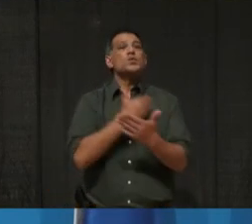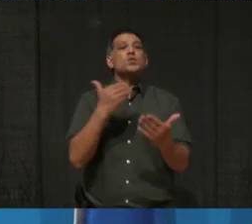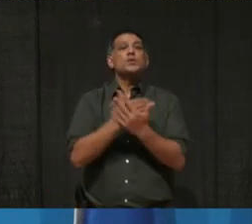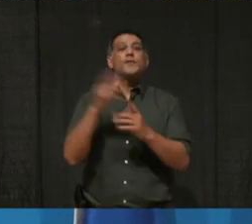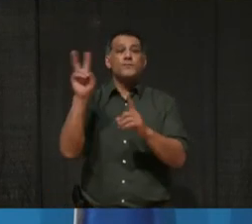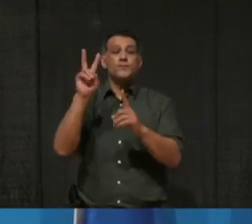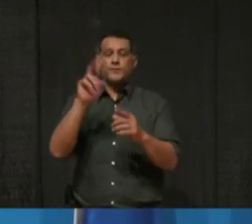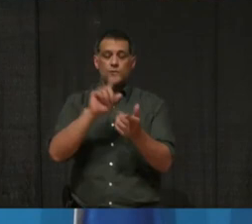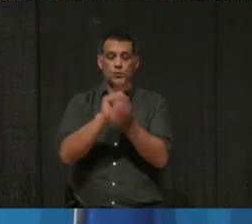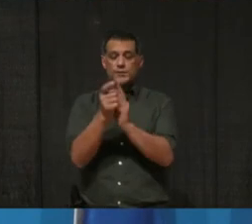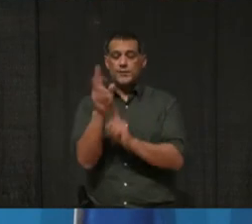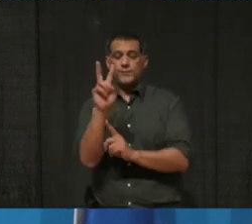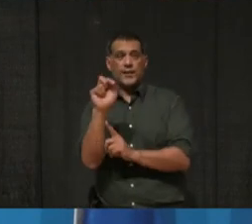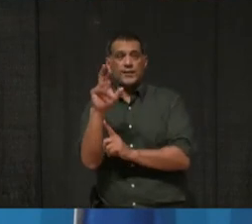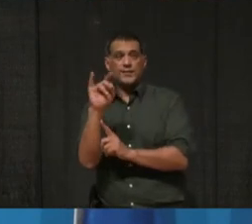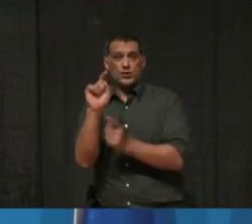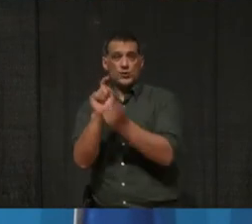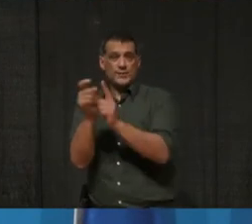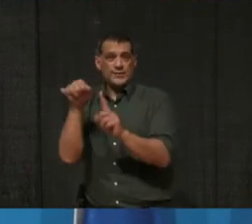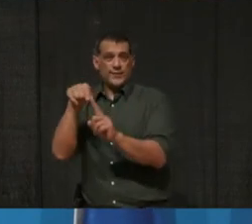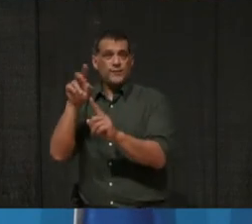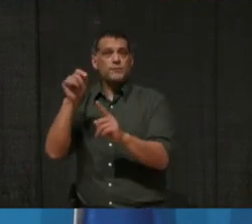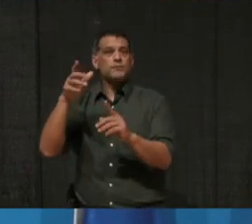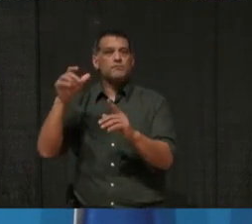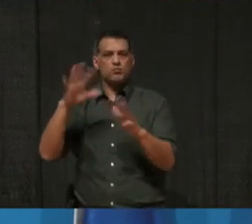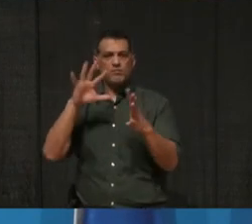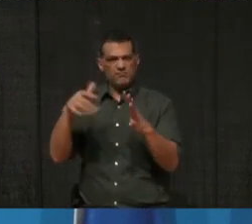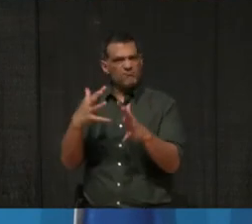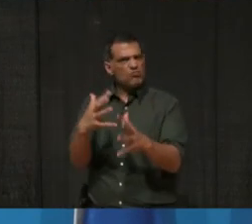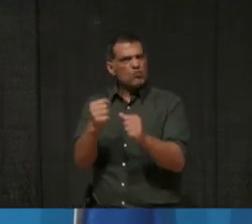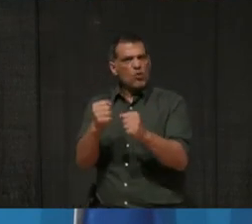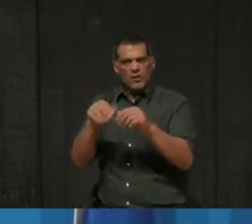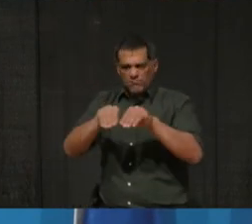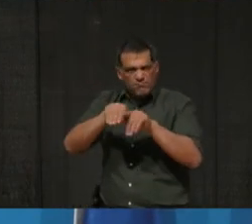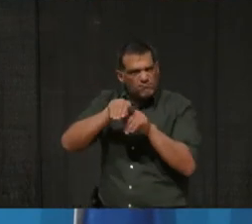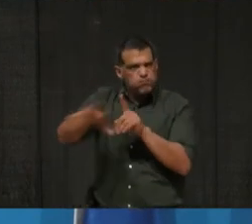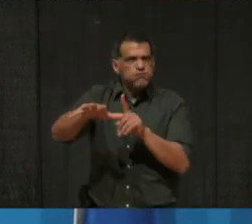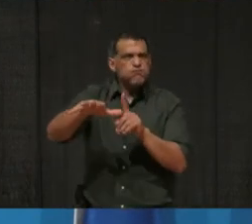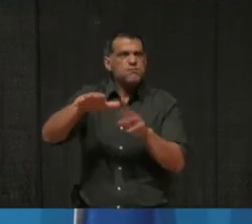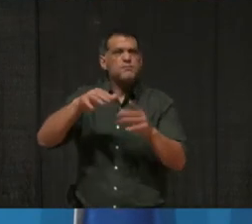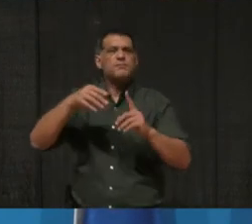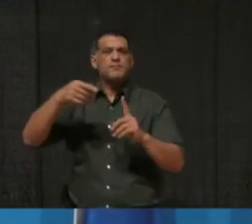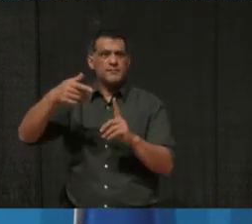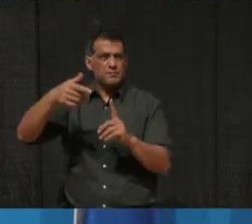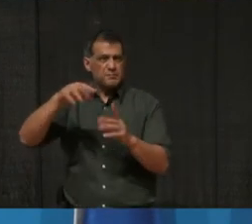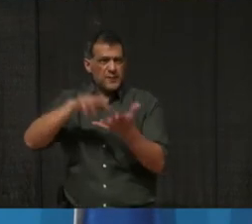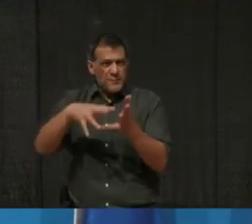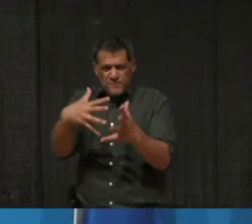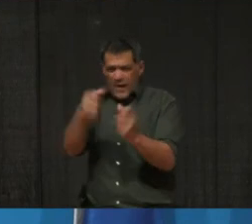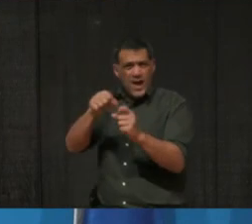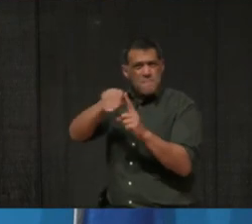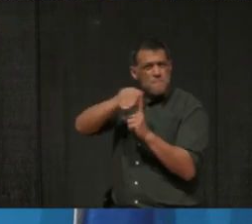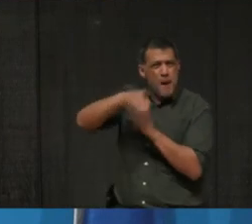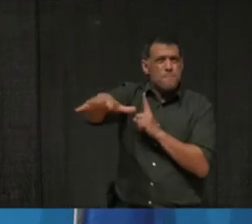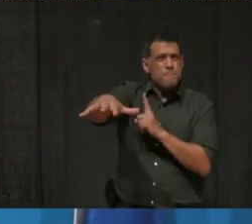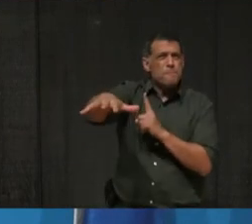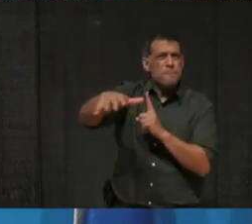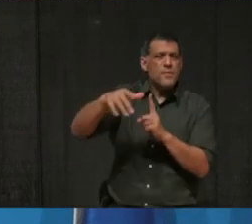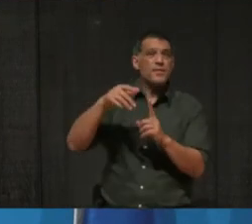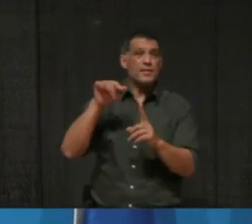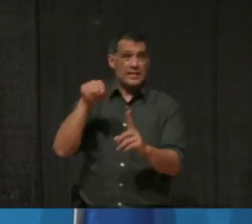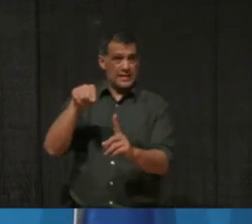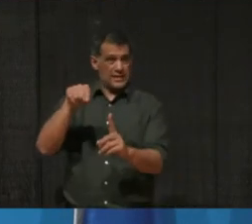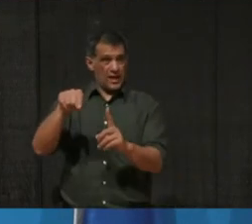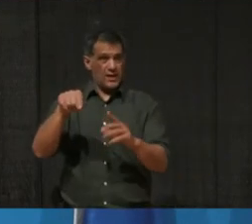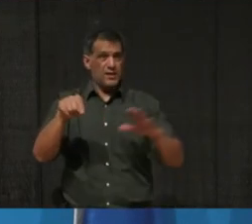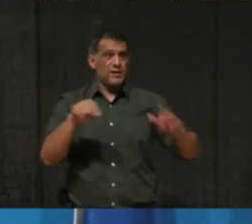likely be the dominant strain by March, and research is showing that they're more transmissible. I'm wondering, with these variants in the community, if Peel